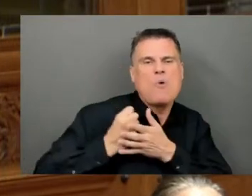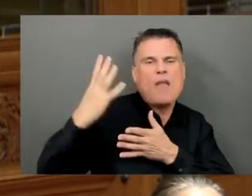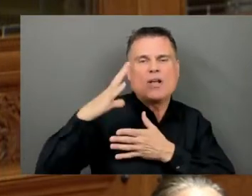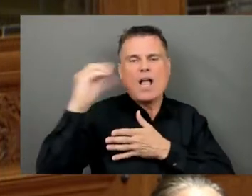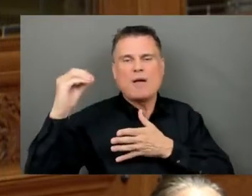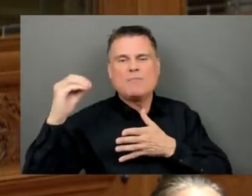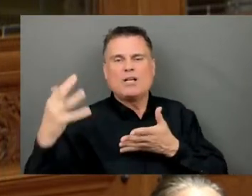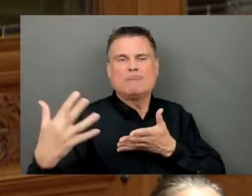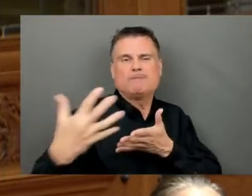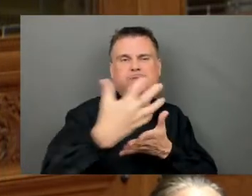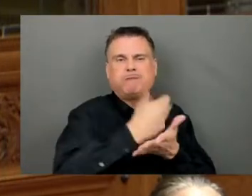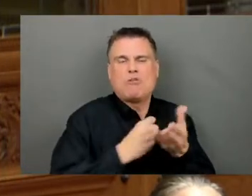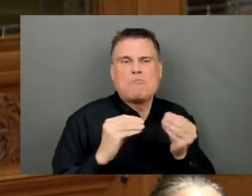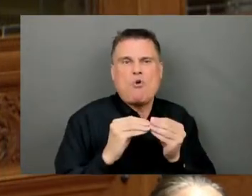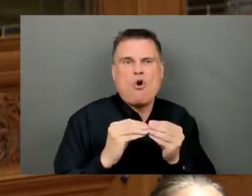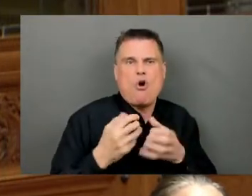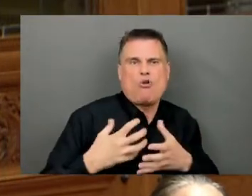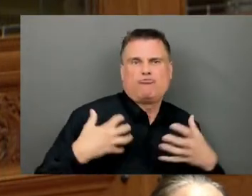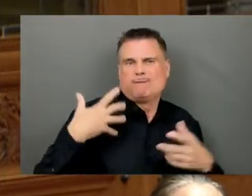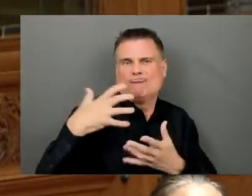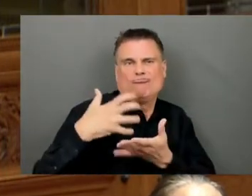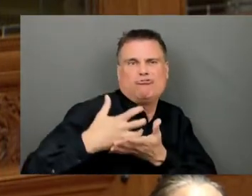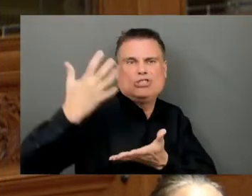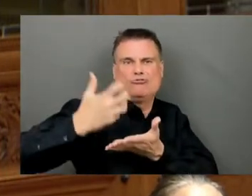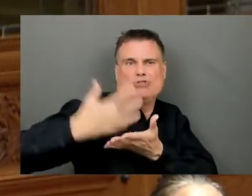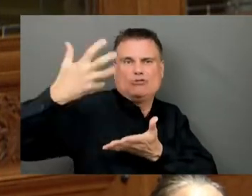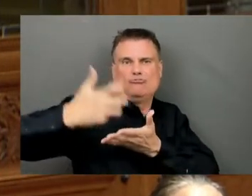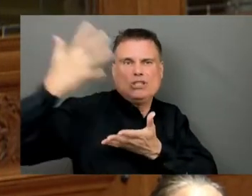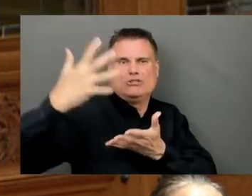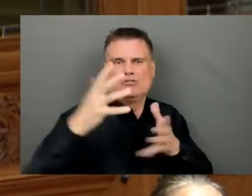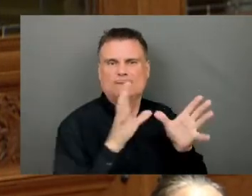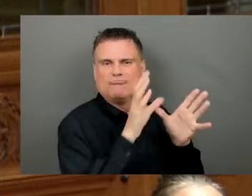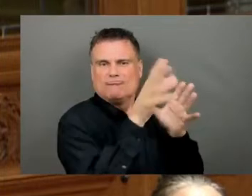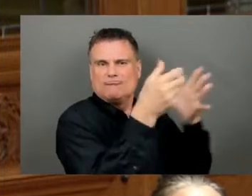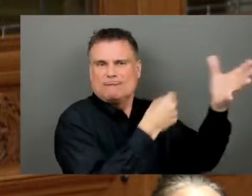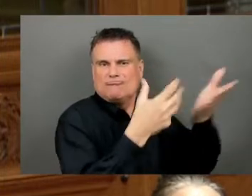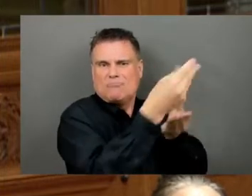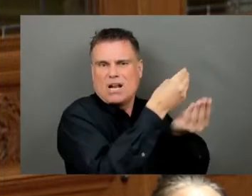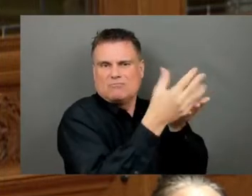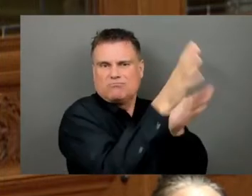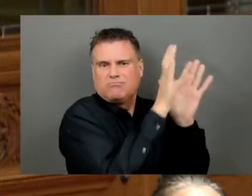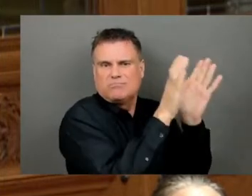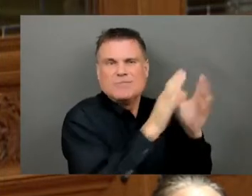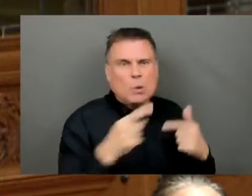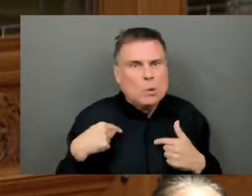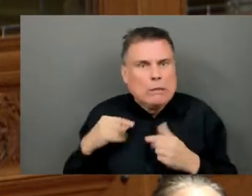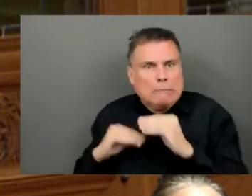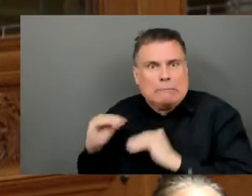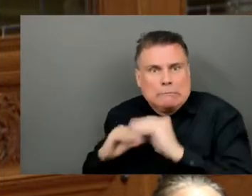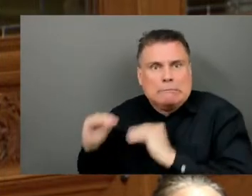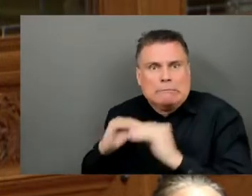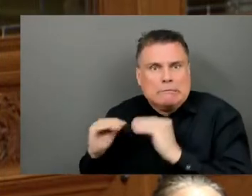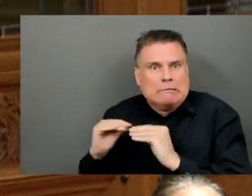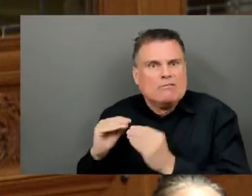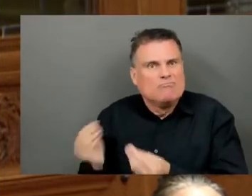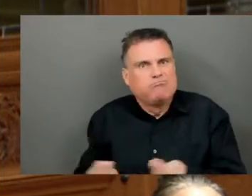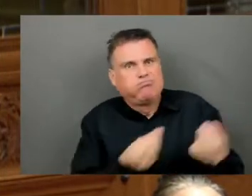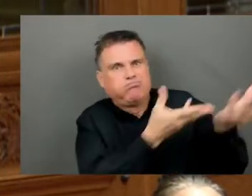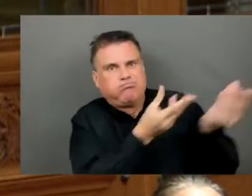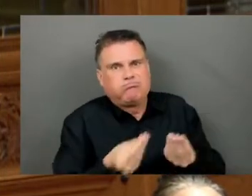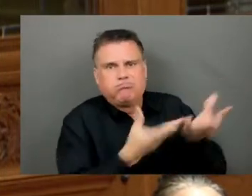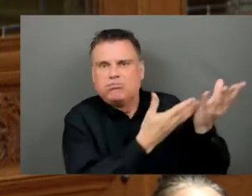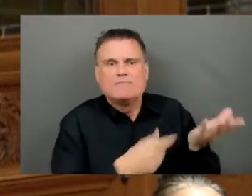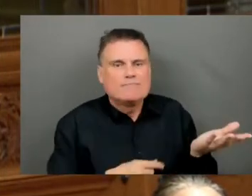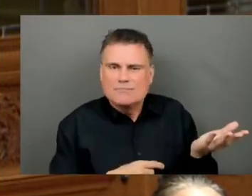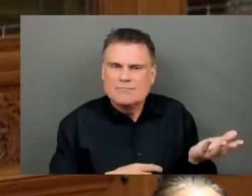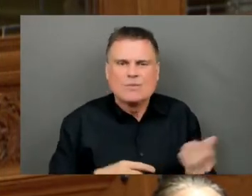62% of Canadians say Canada should introduce a tax on the oil and gas sector's record profits. A windfall